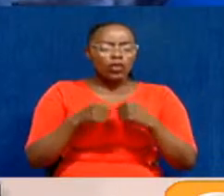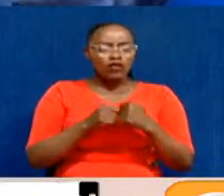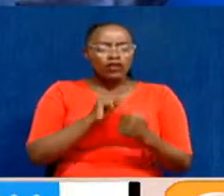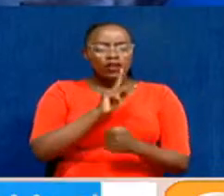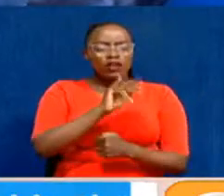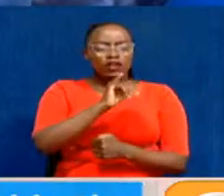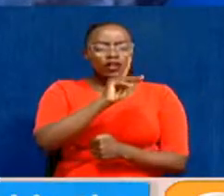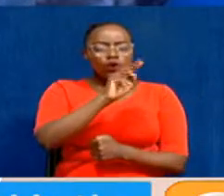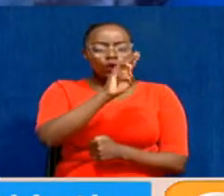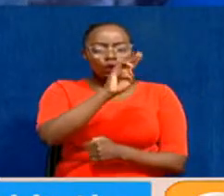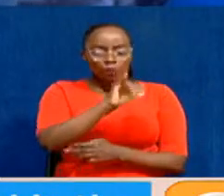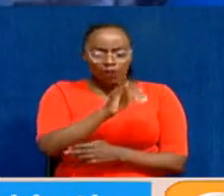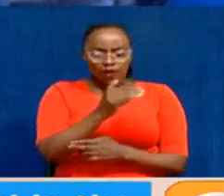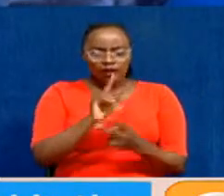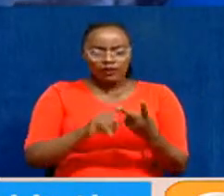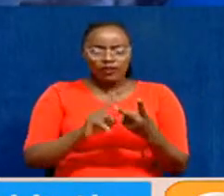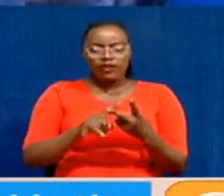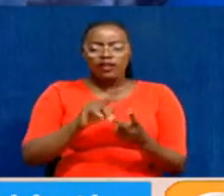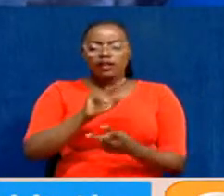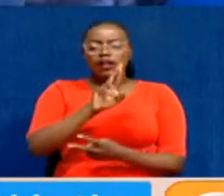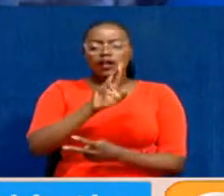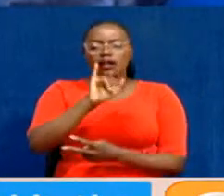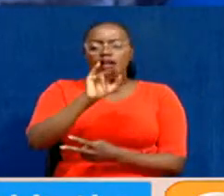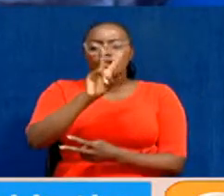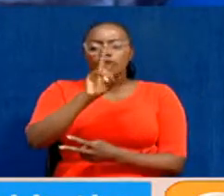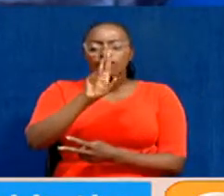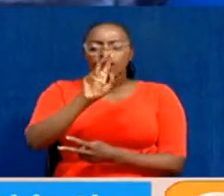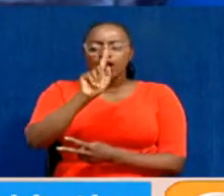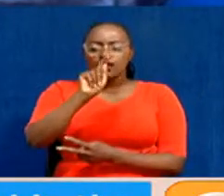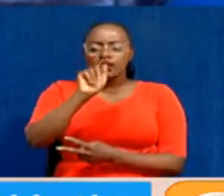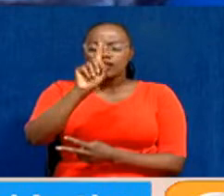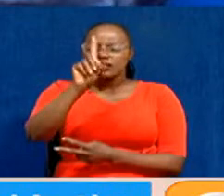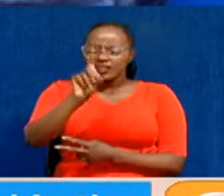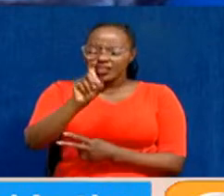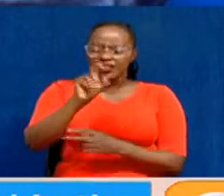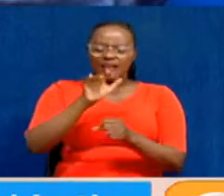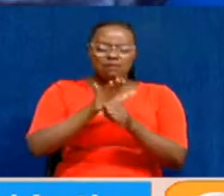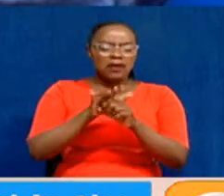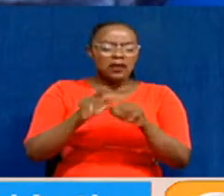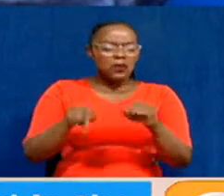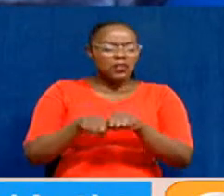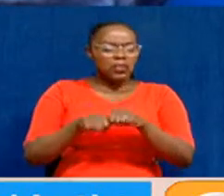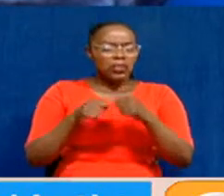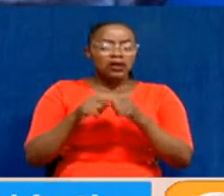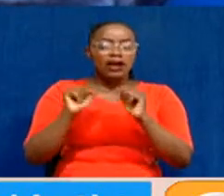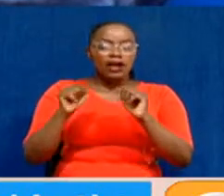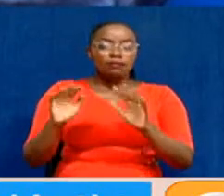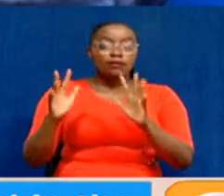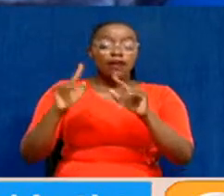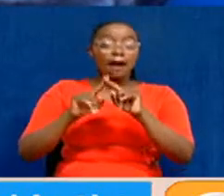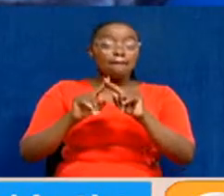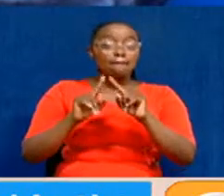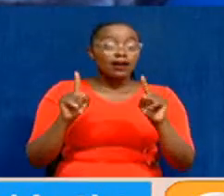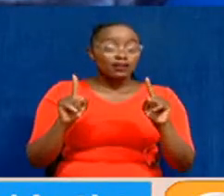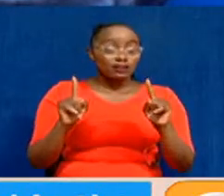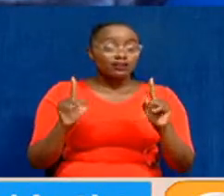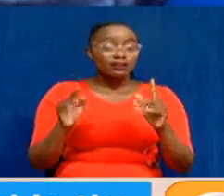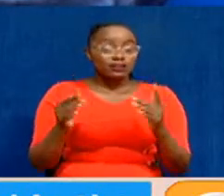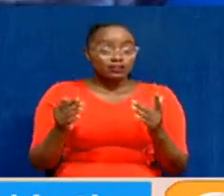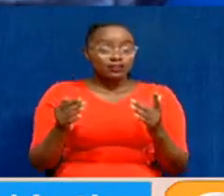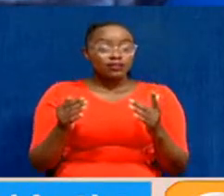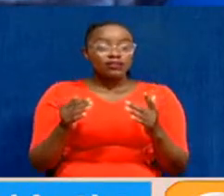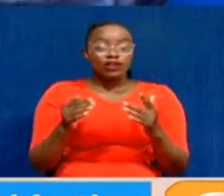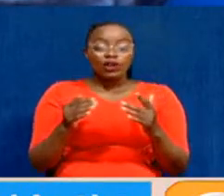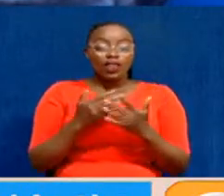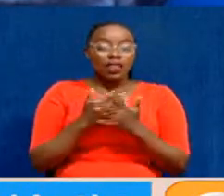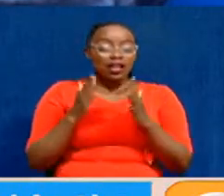Kikomi, if you take a look at that, and there were Rivertex, and there were several others. So he can be hailed for that. However, no